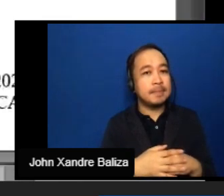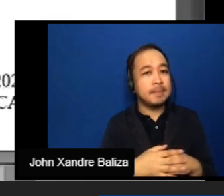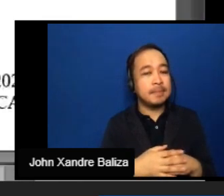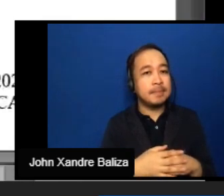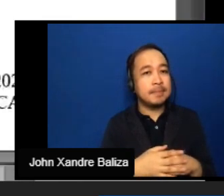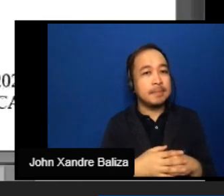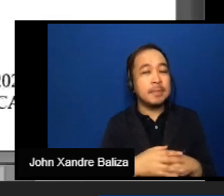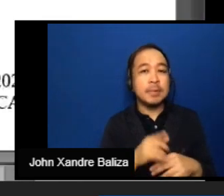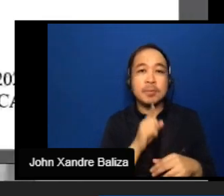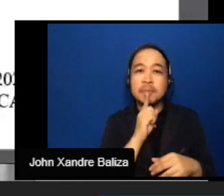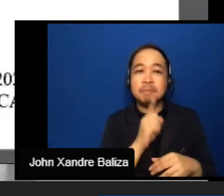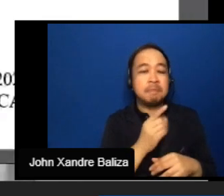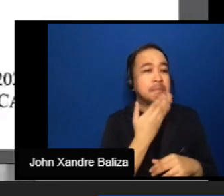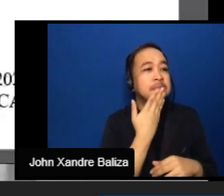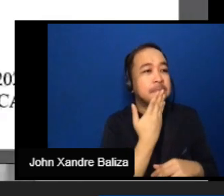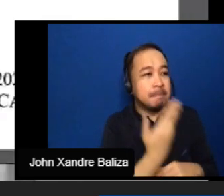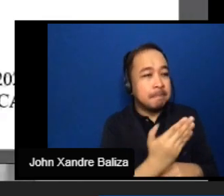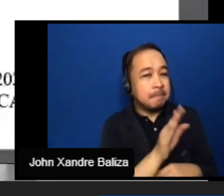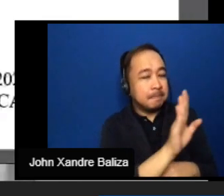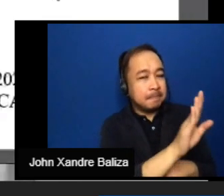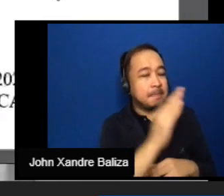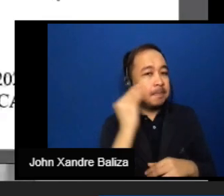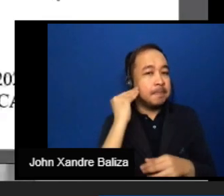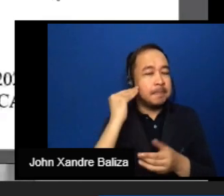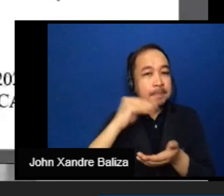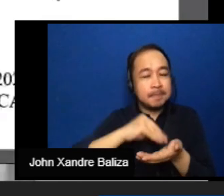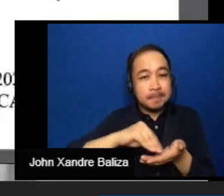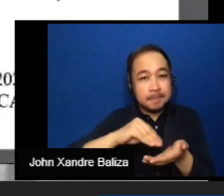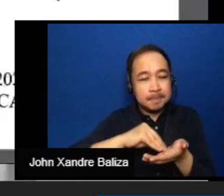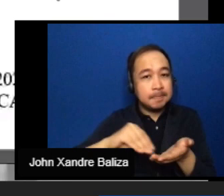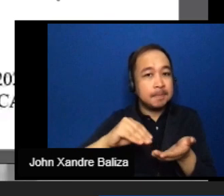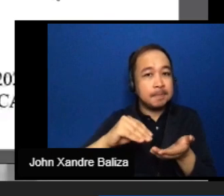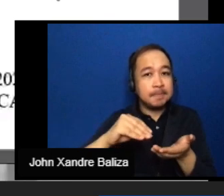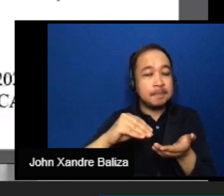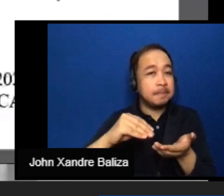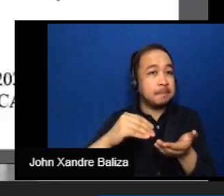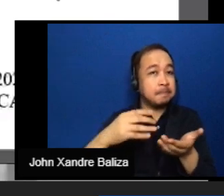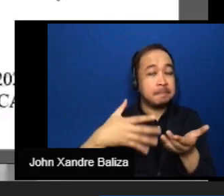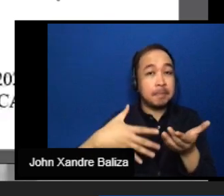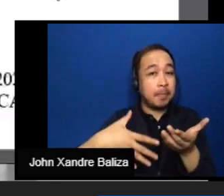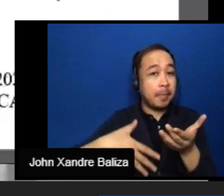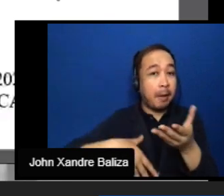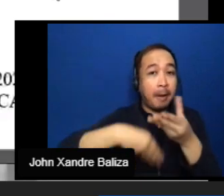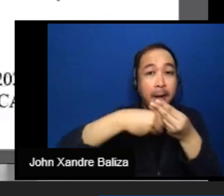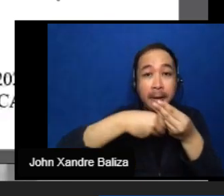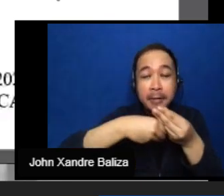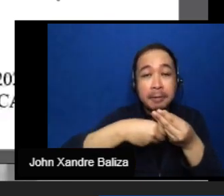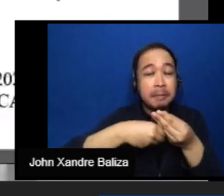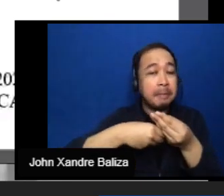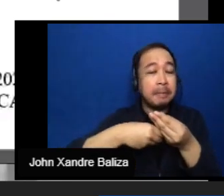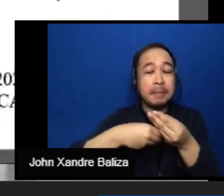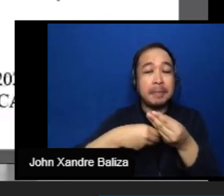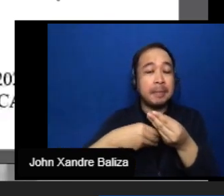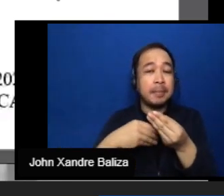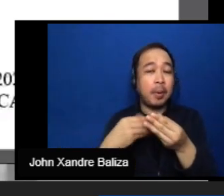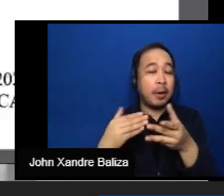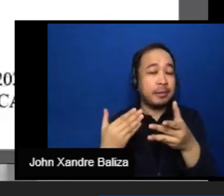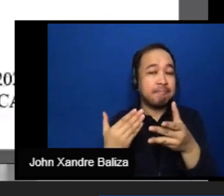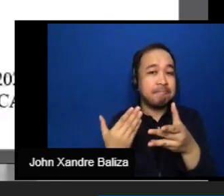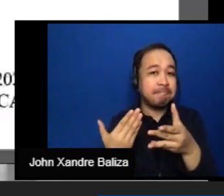I really appreciate you and the secretariat to add our intervention and the things